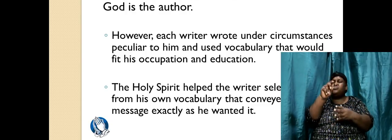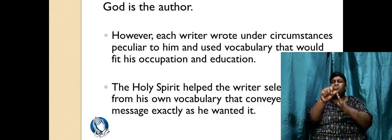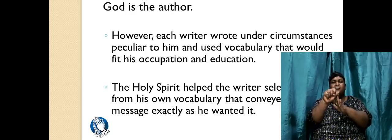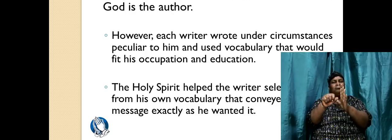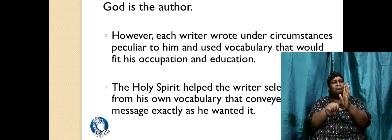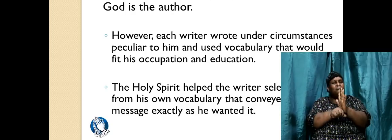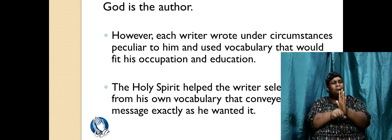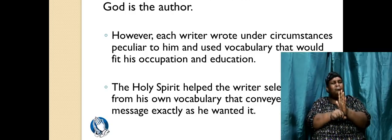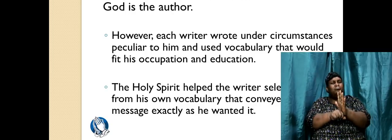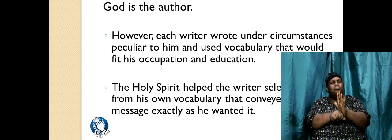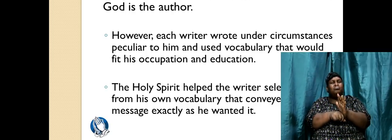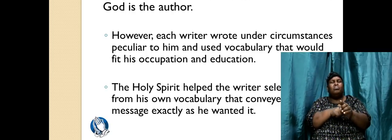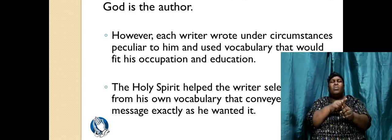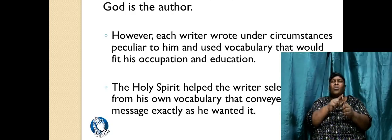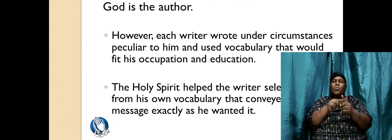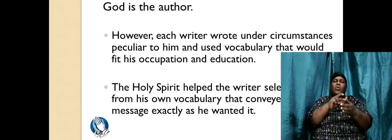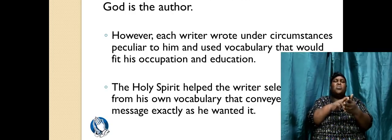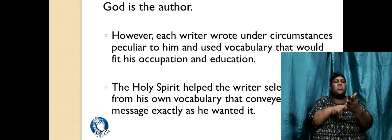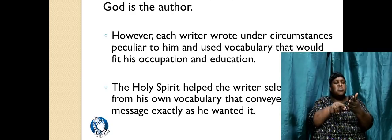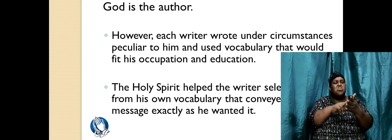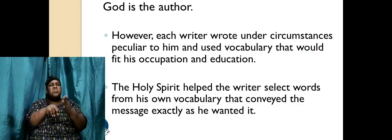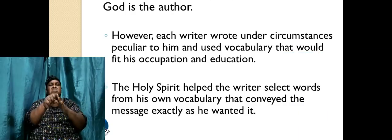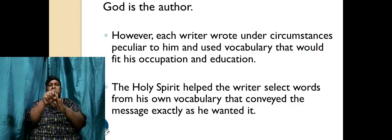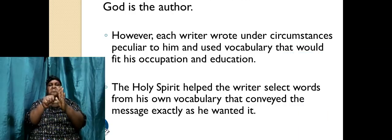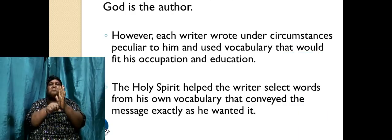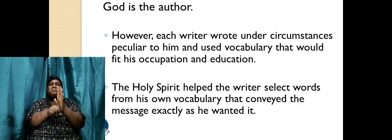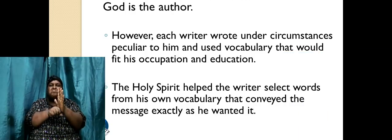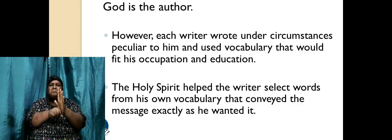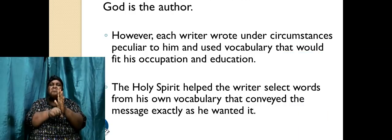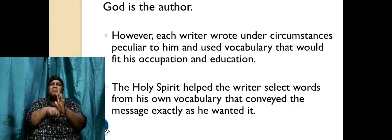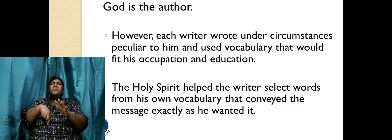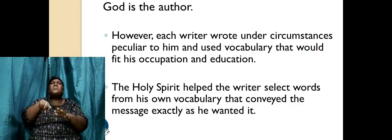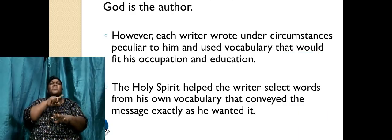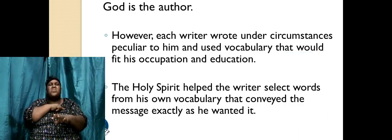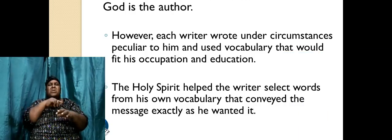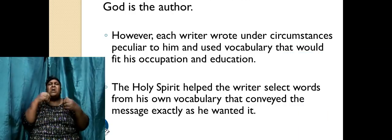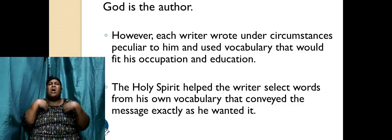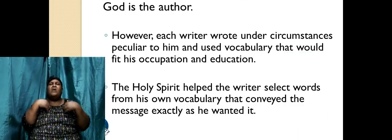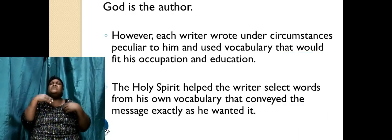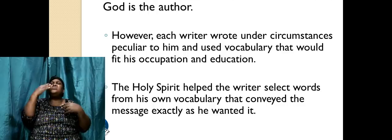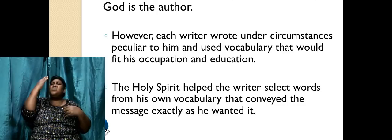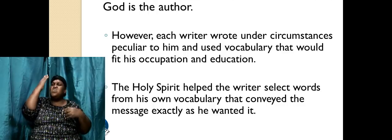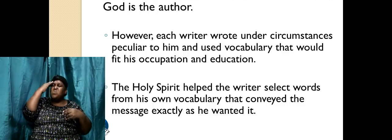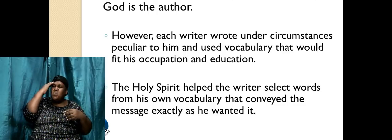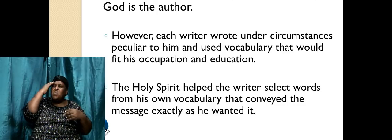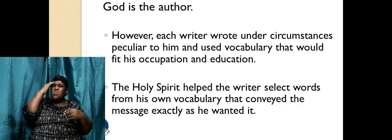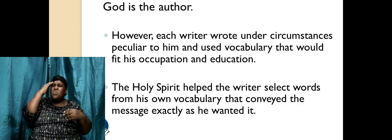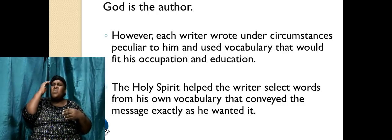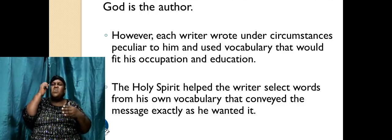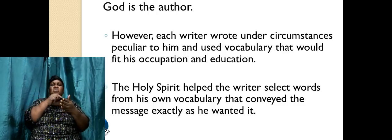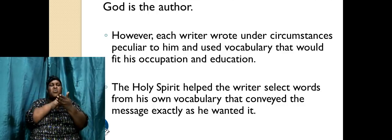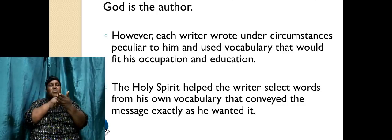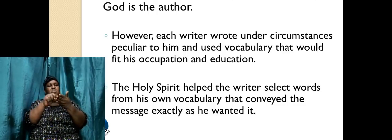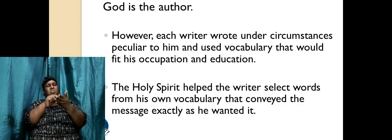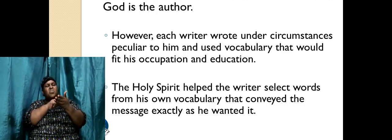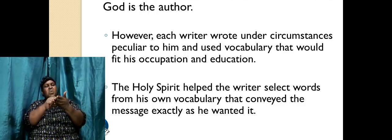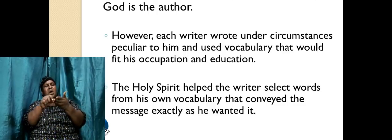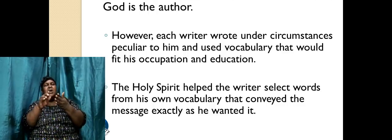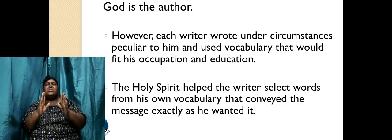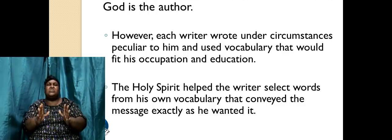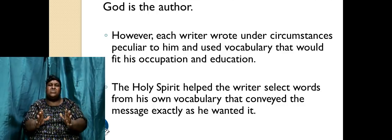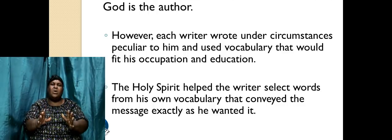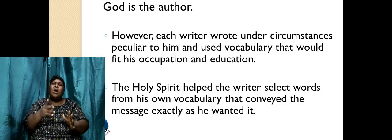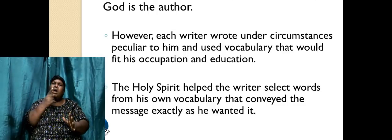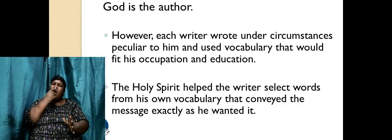now? When we read the scriptures, we have to become acquainted with the writer and who the writer was because each writer